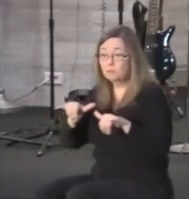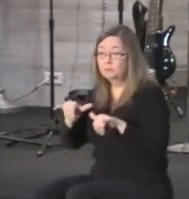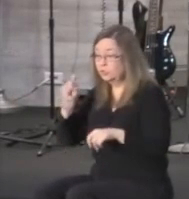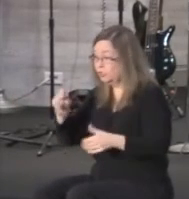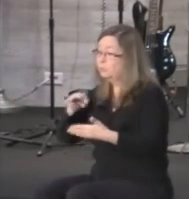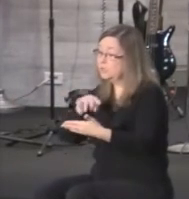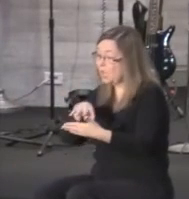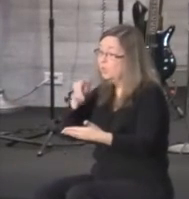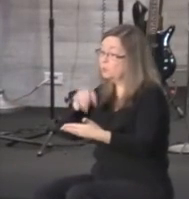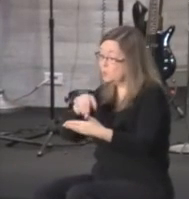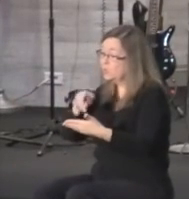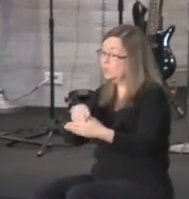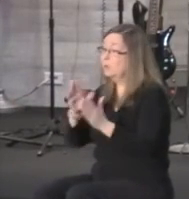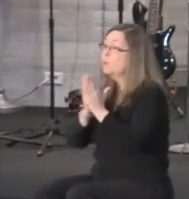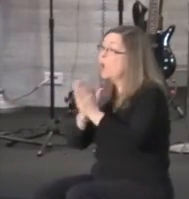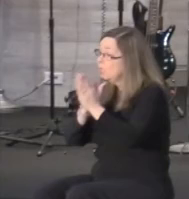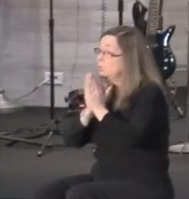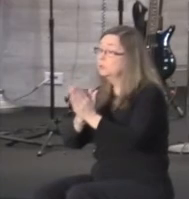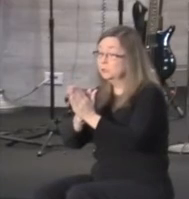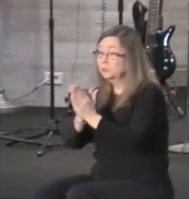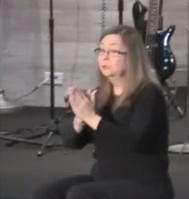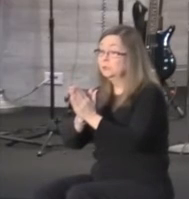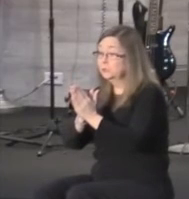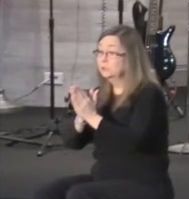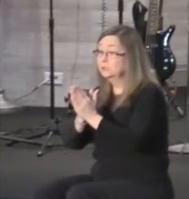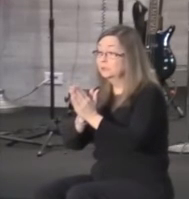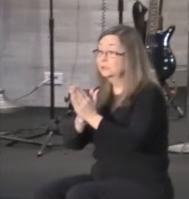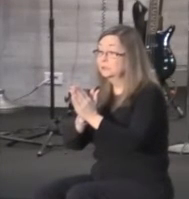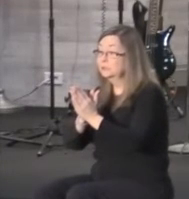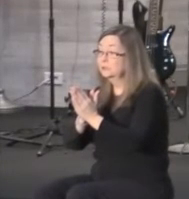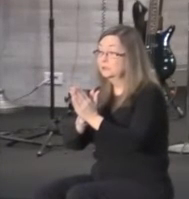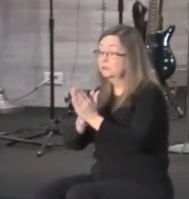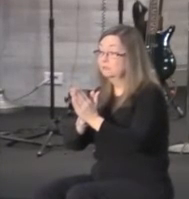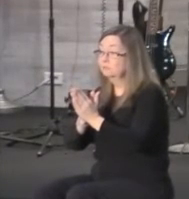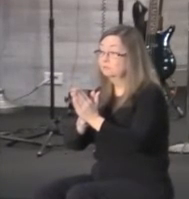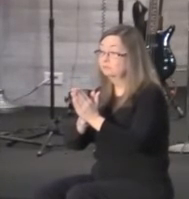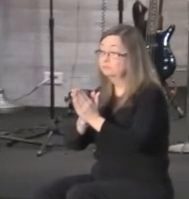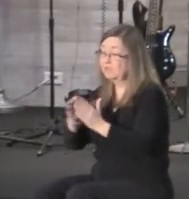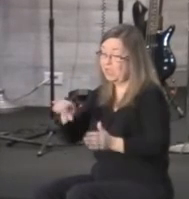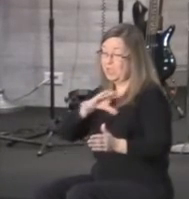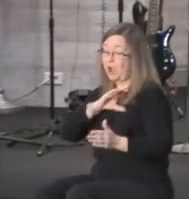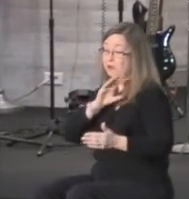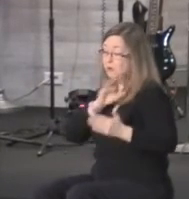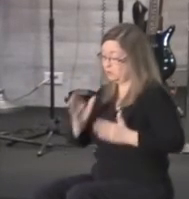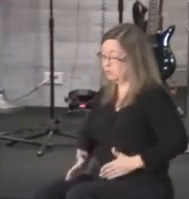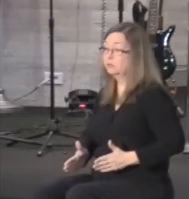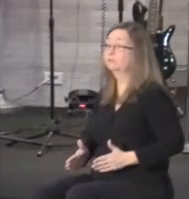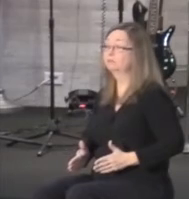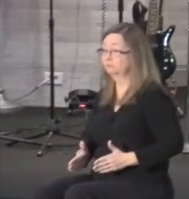Should be studying, we should be reading, we should be praying. They're attributes that all Christians have.